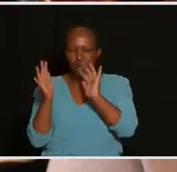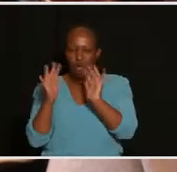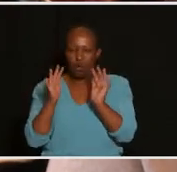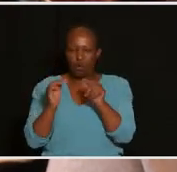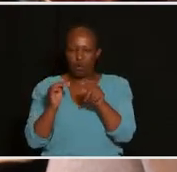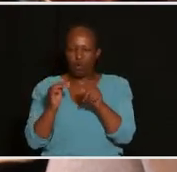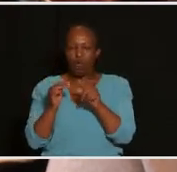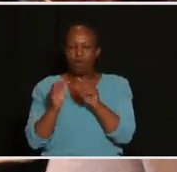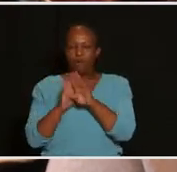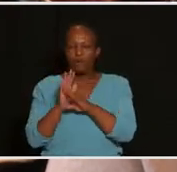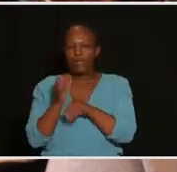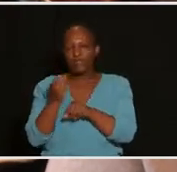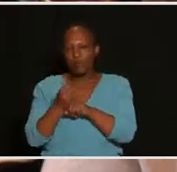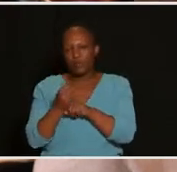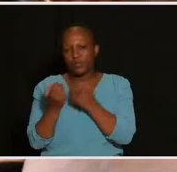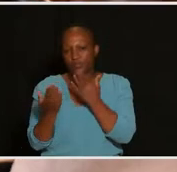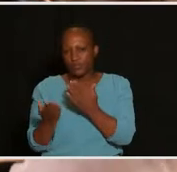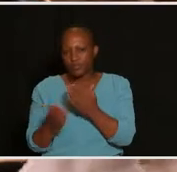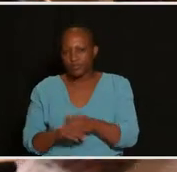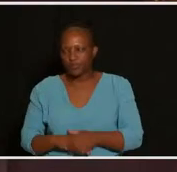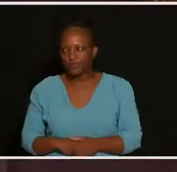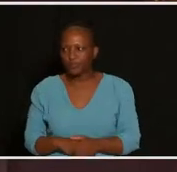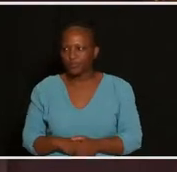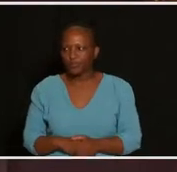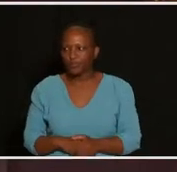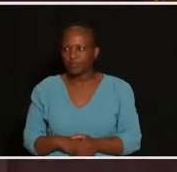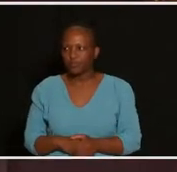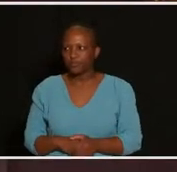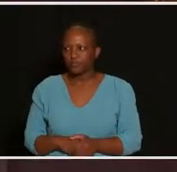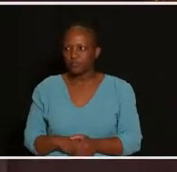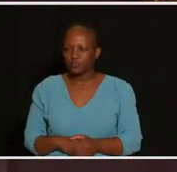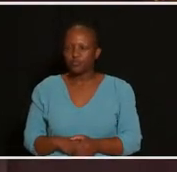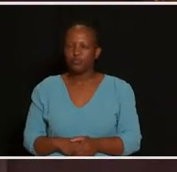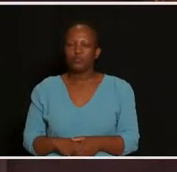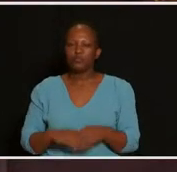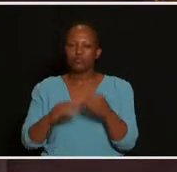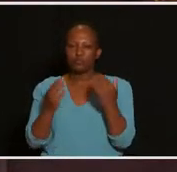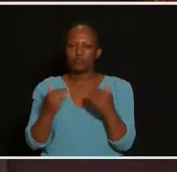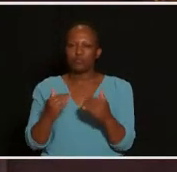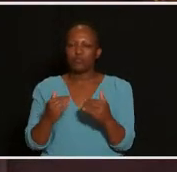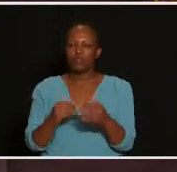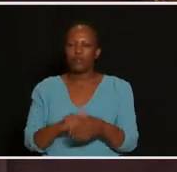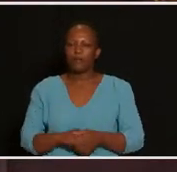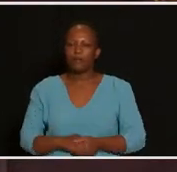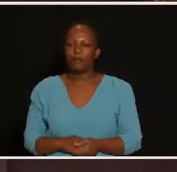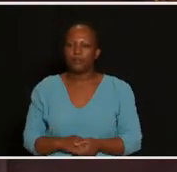but I support the Bill thank you very much thank you next